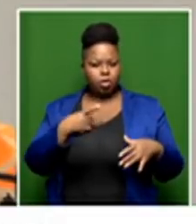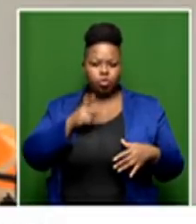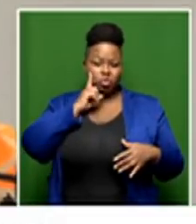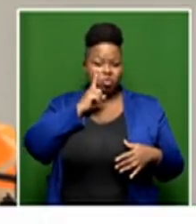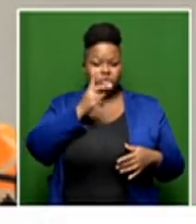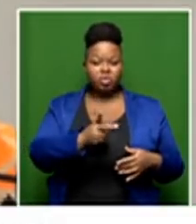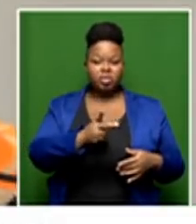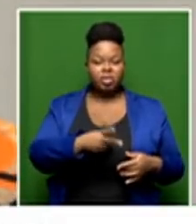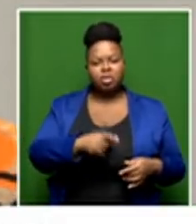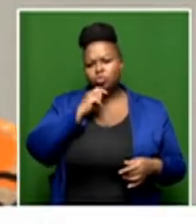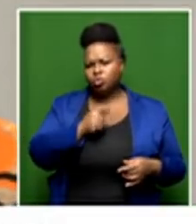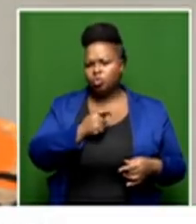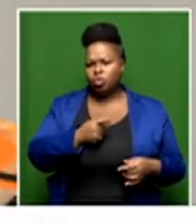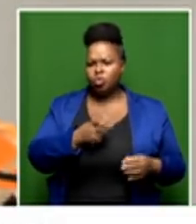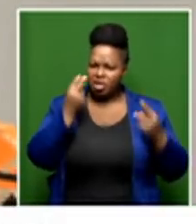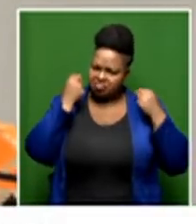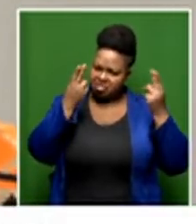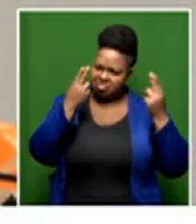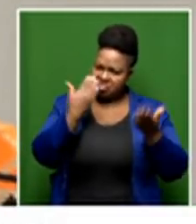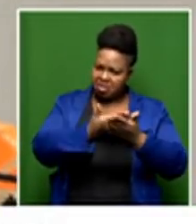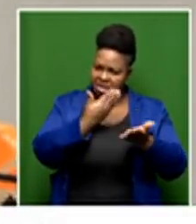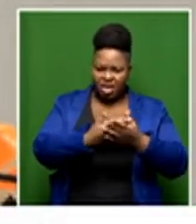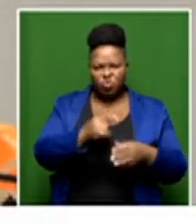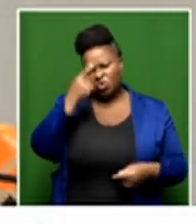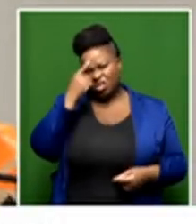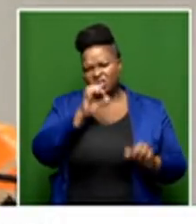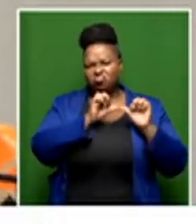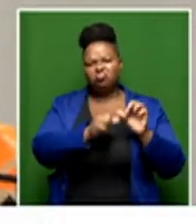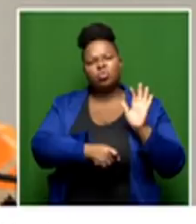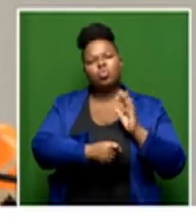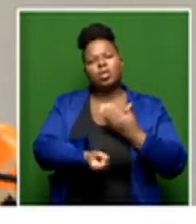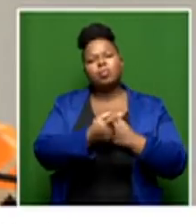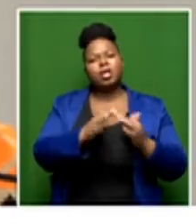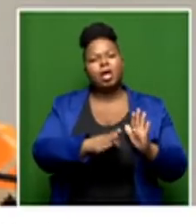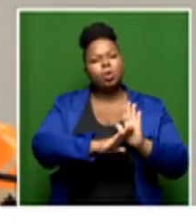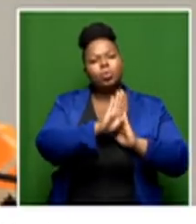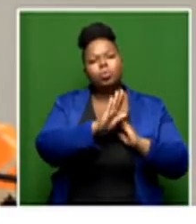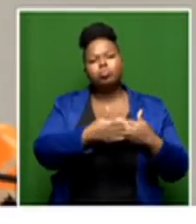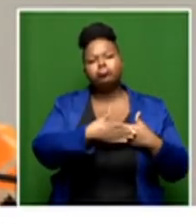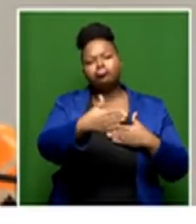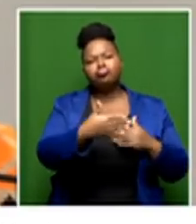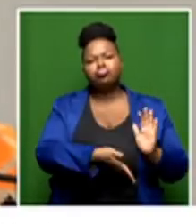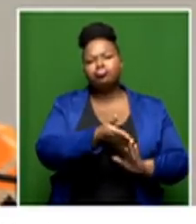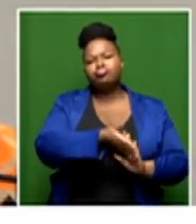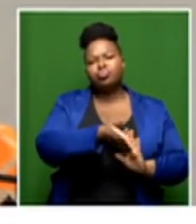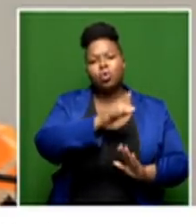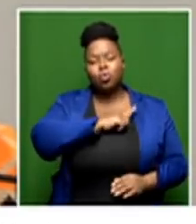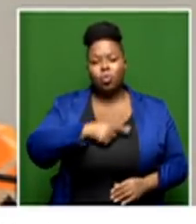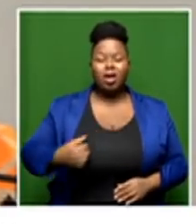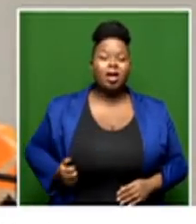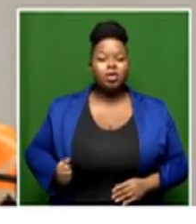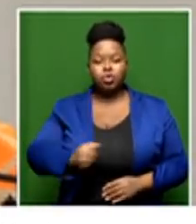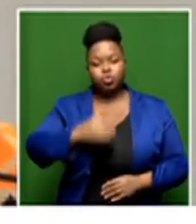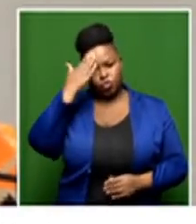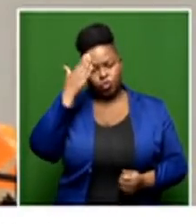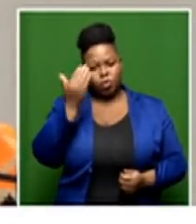of that they would be able to assert, how do you think they're going to go about that, given that this was once, a youth